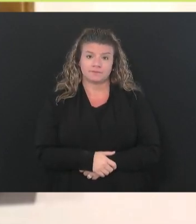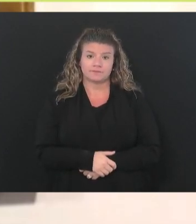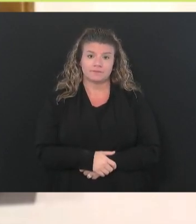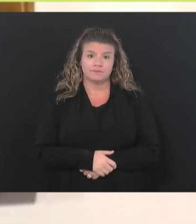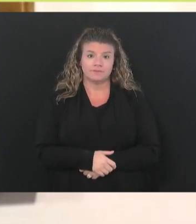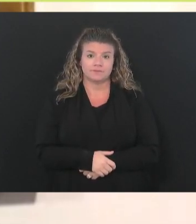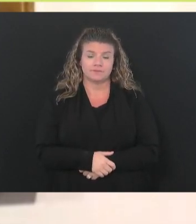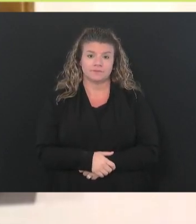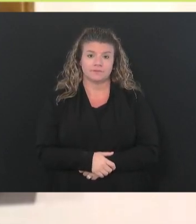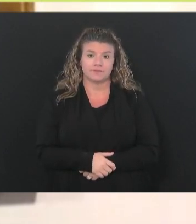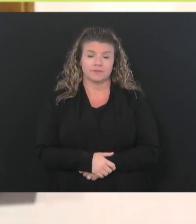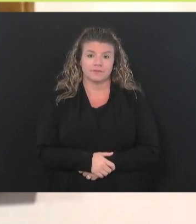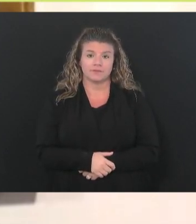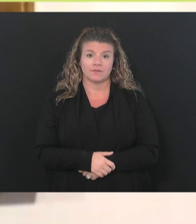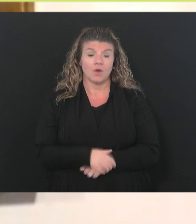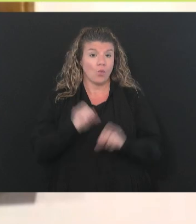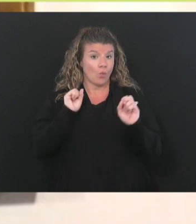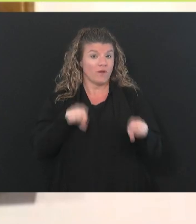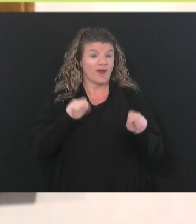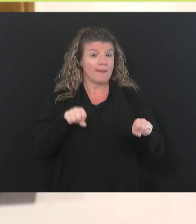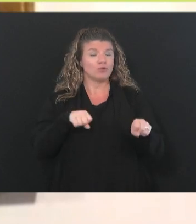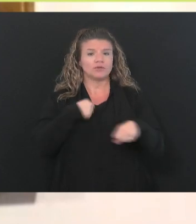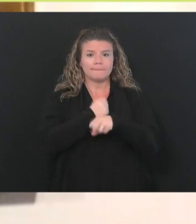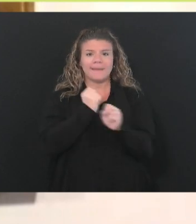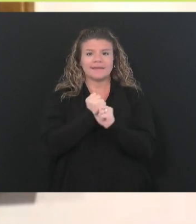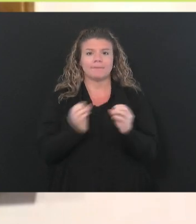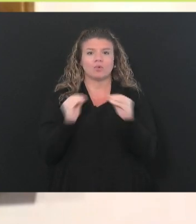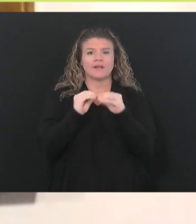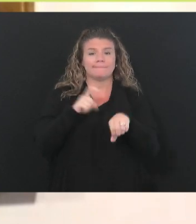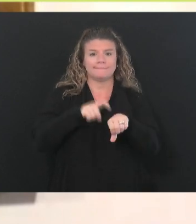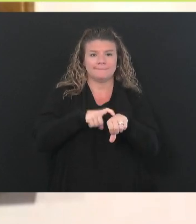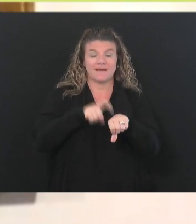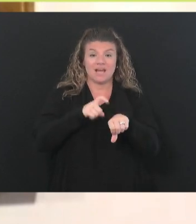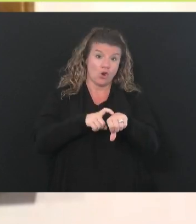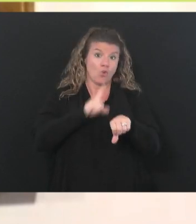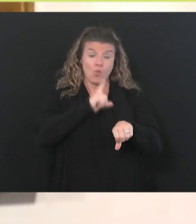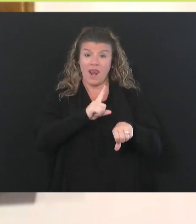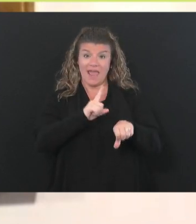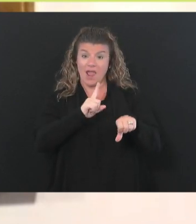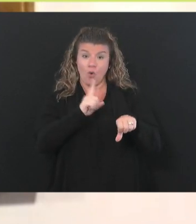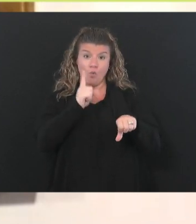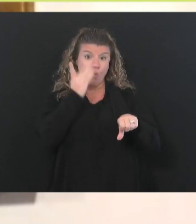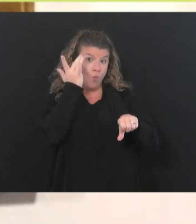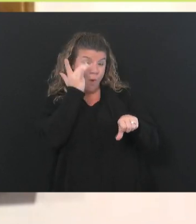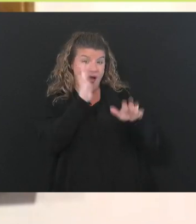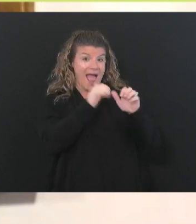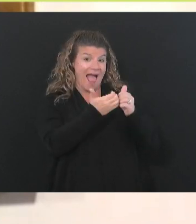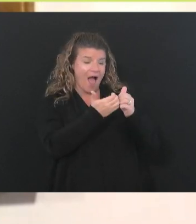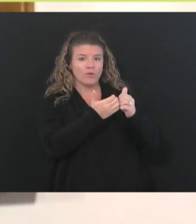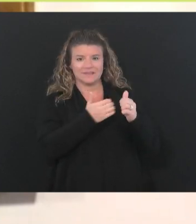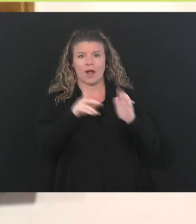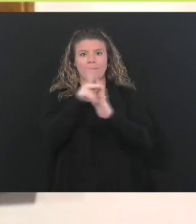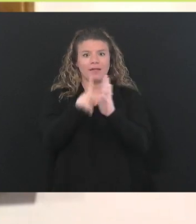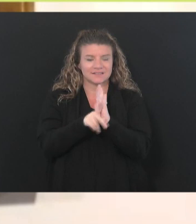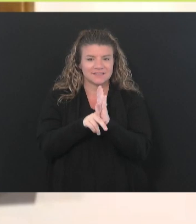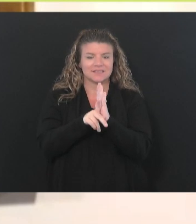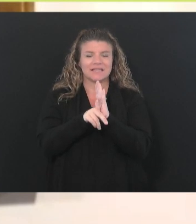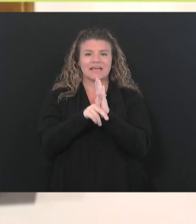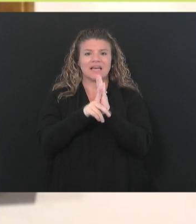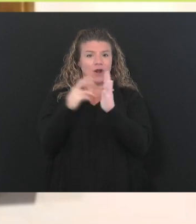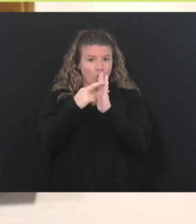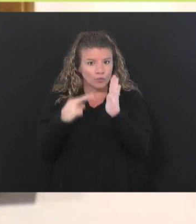to create some more time that has really been through the actions of our policies and